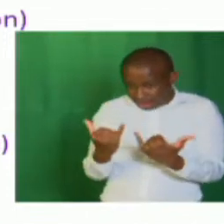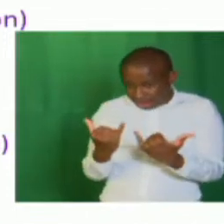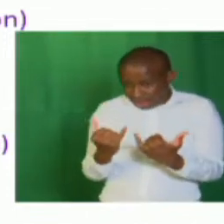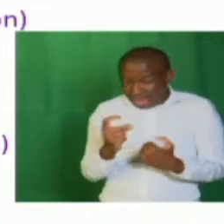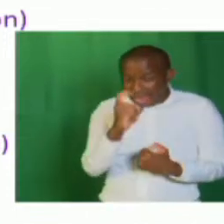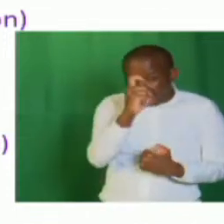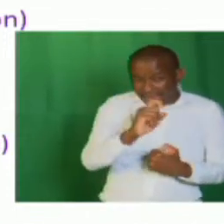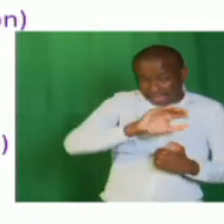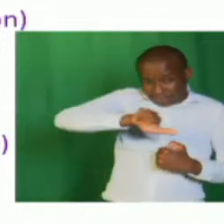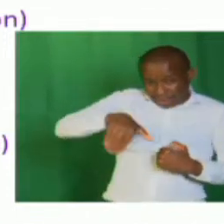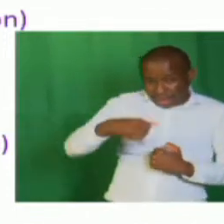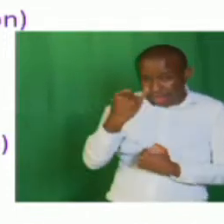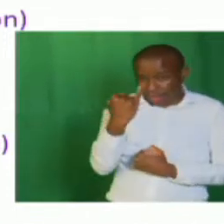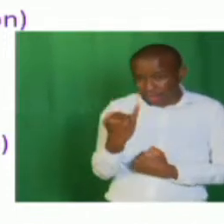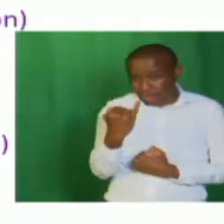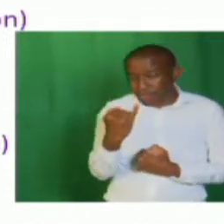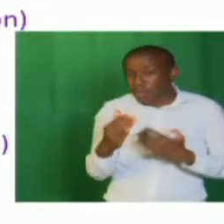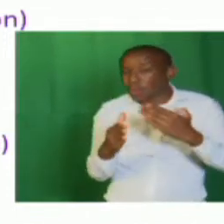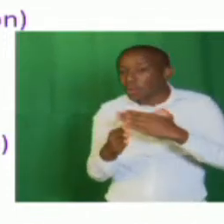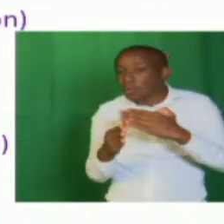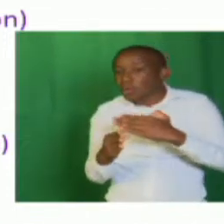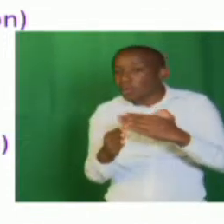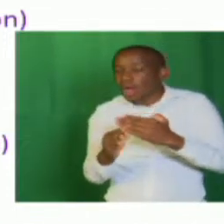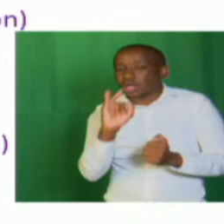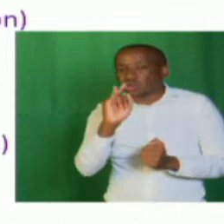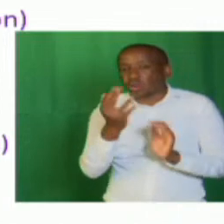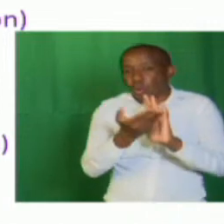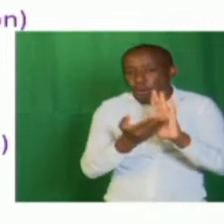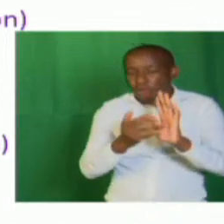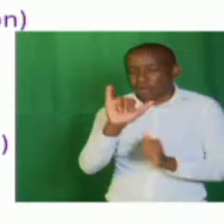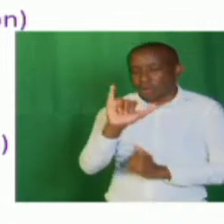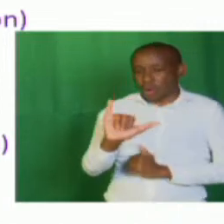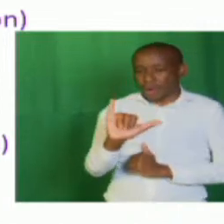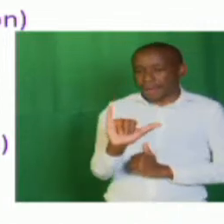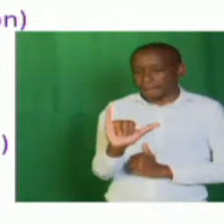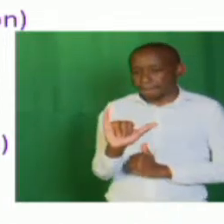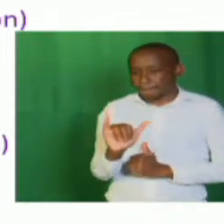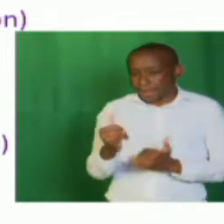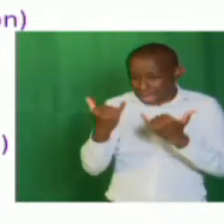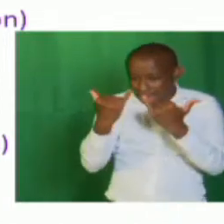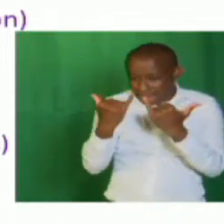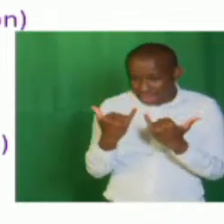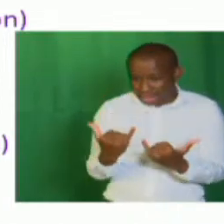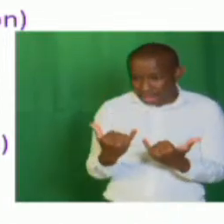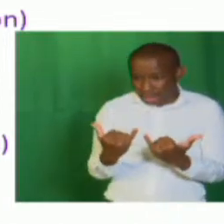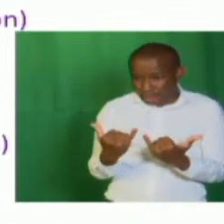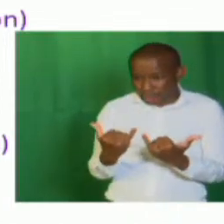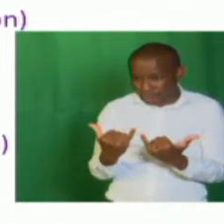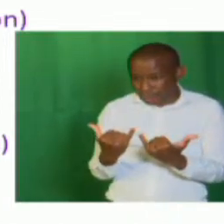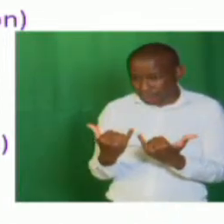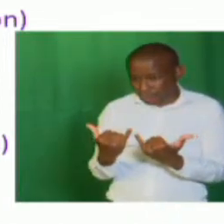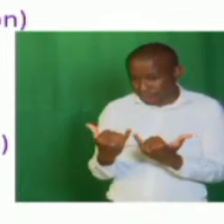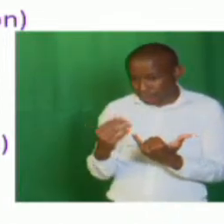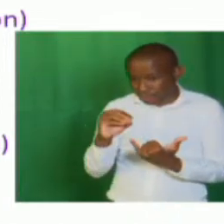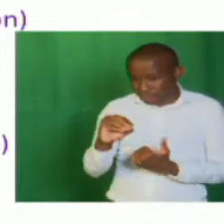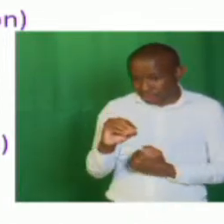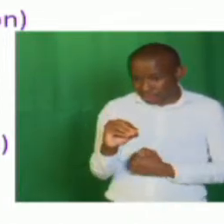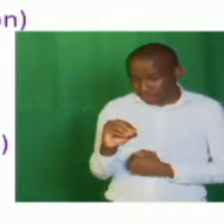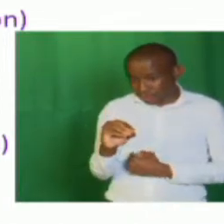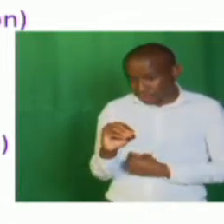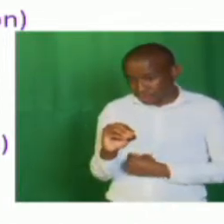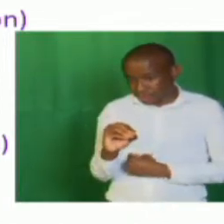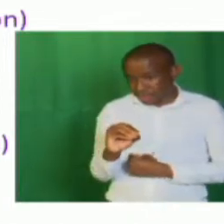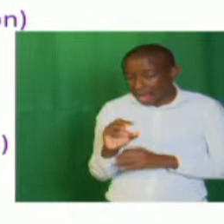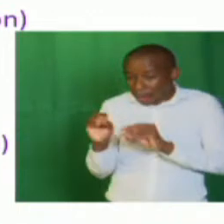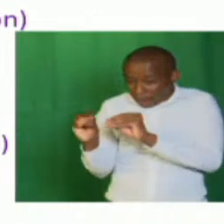x minus 1 is equals to 2 over y. And then the next step will be